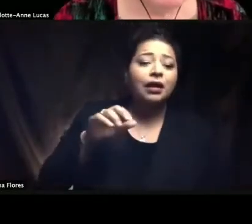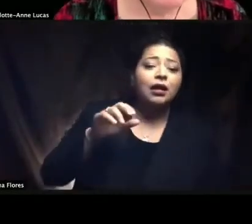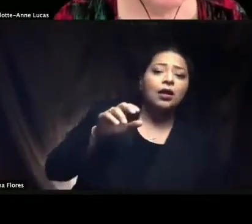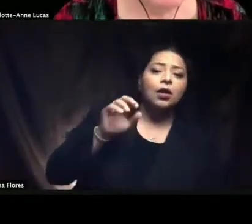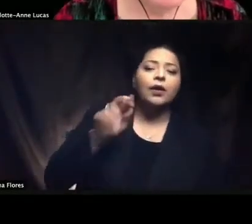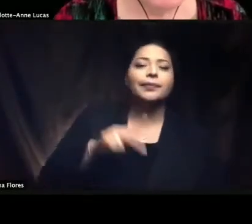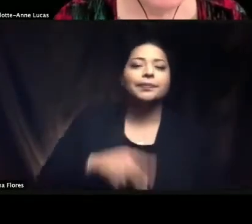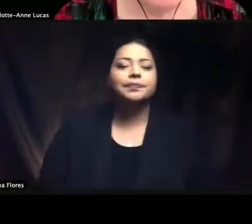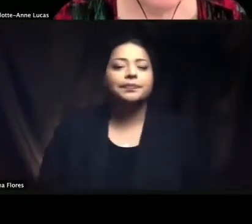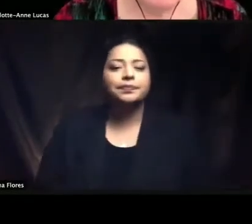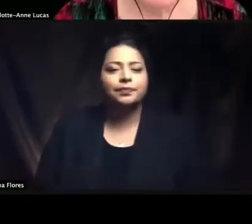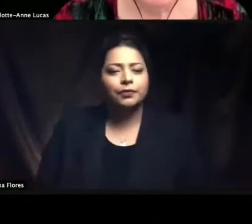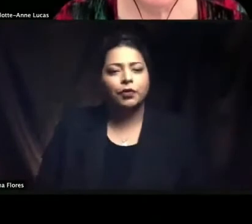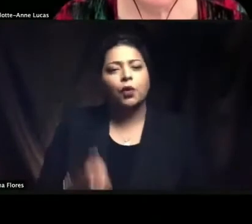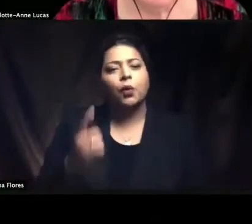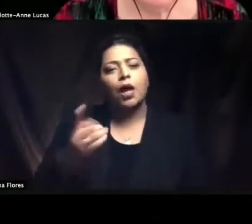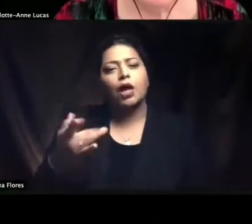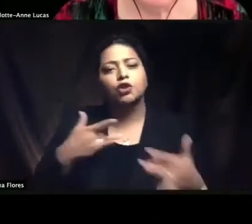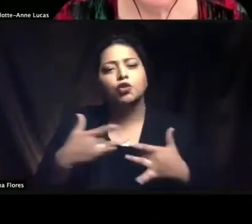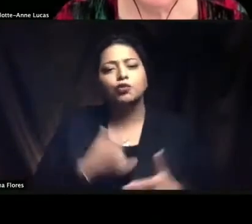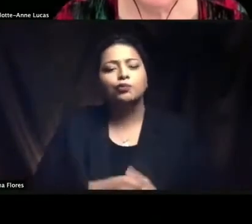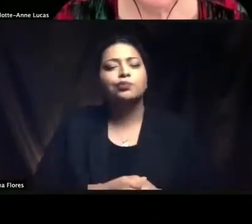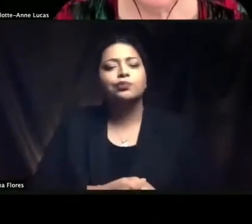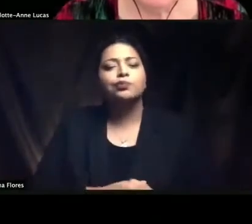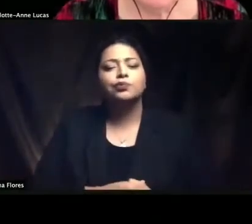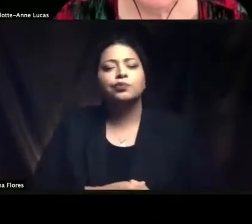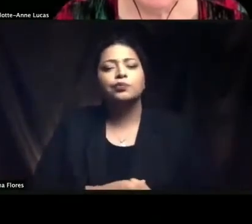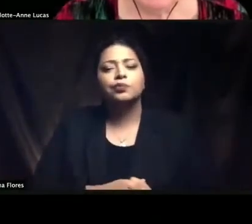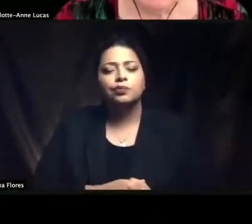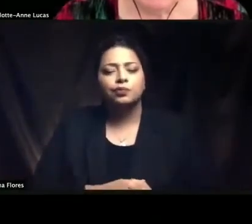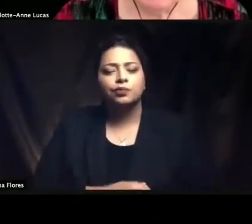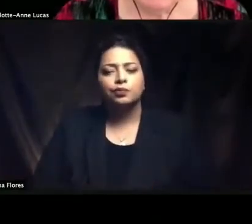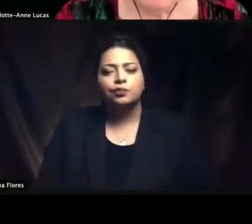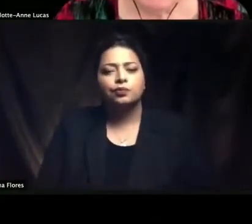One of the, I guess, concerns, issues or whatever is that,